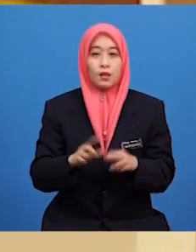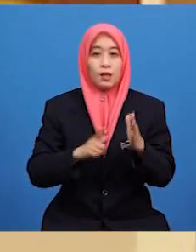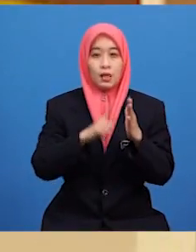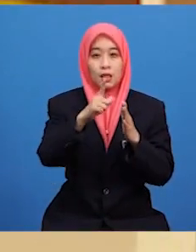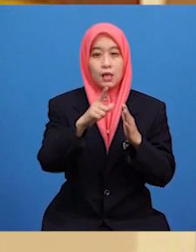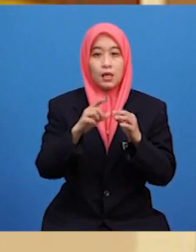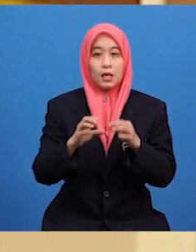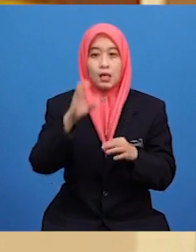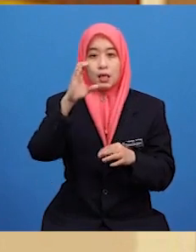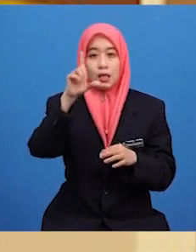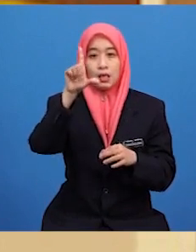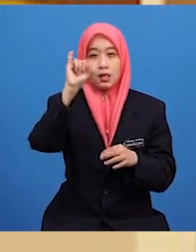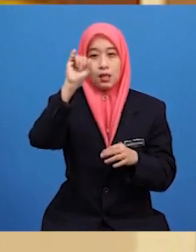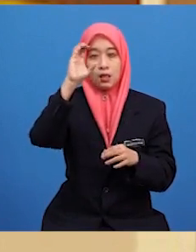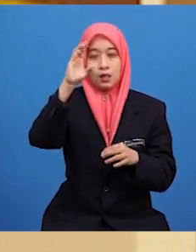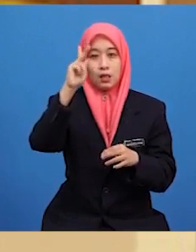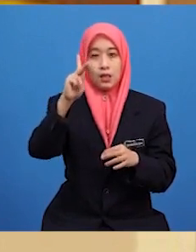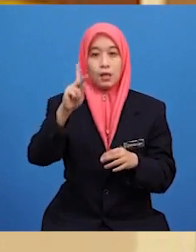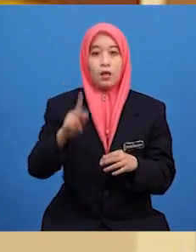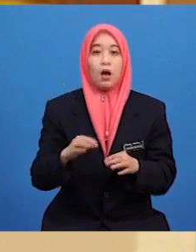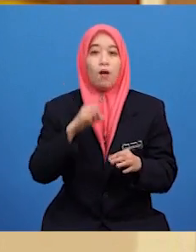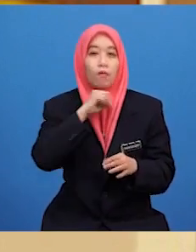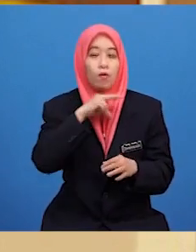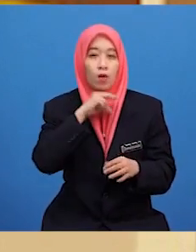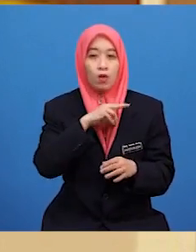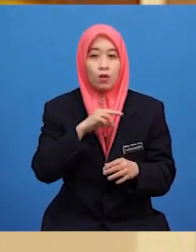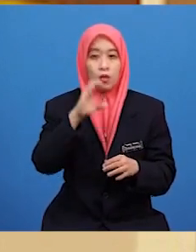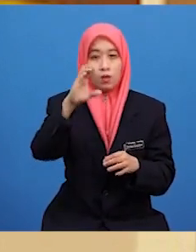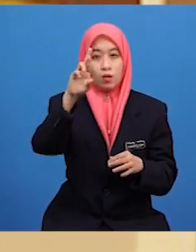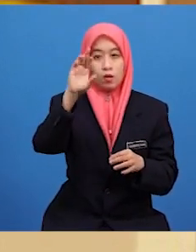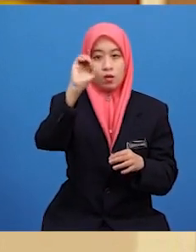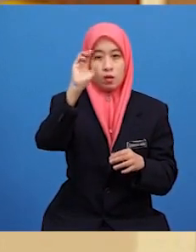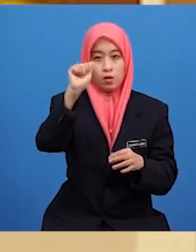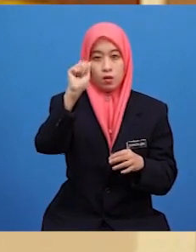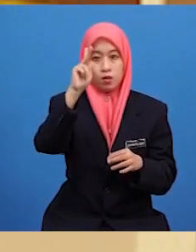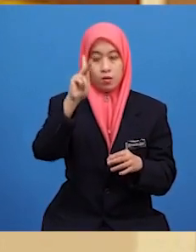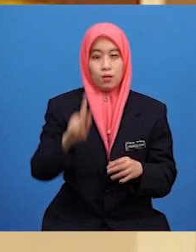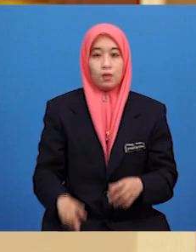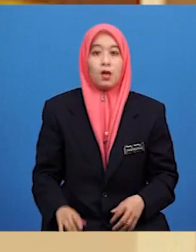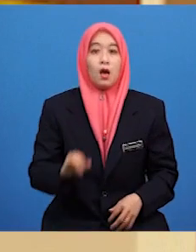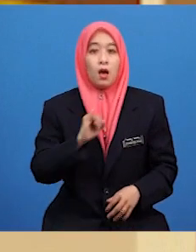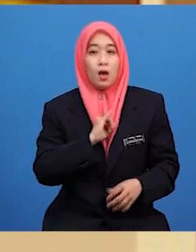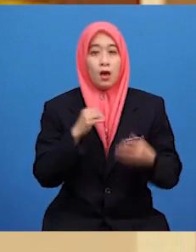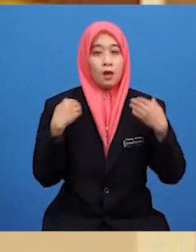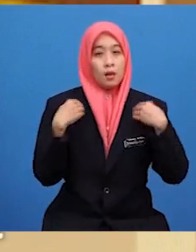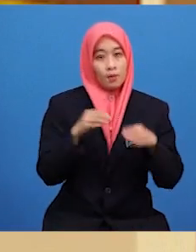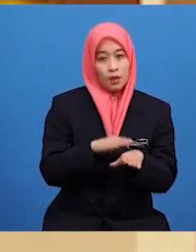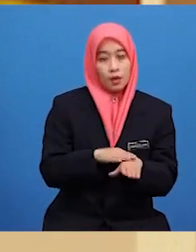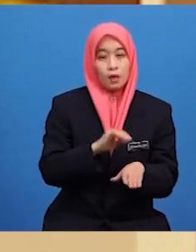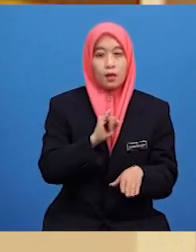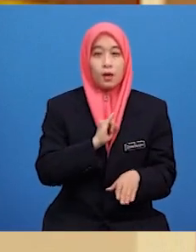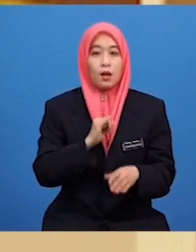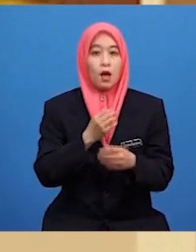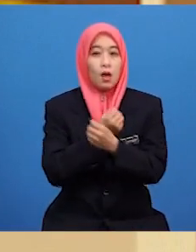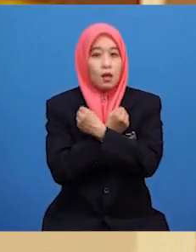clicks and a frog croaks. I have pets and I love them.